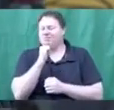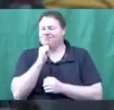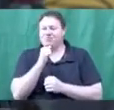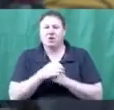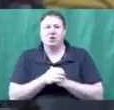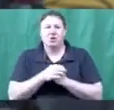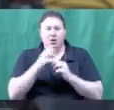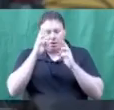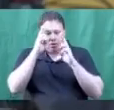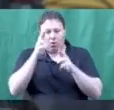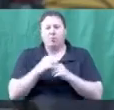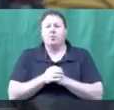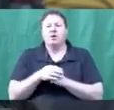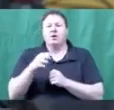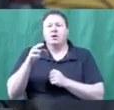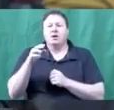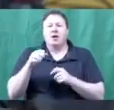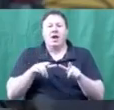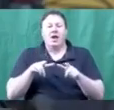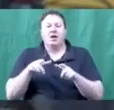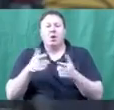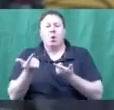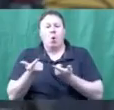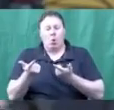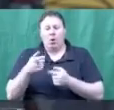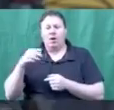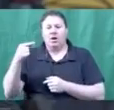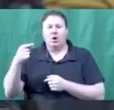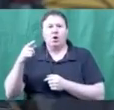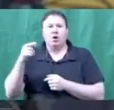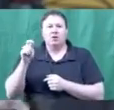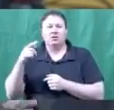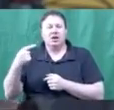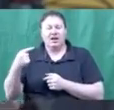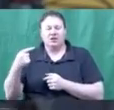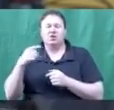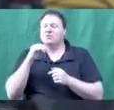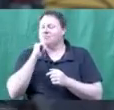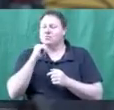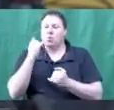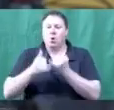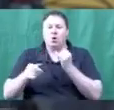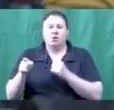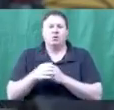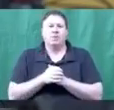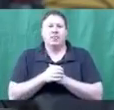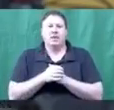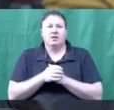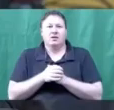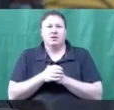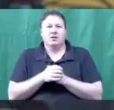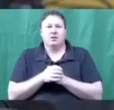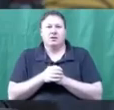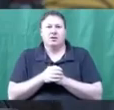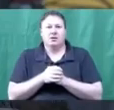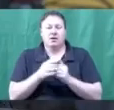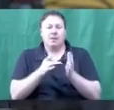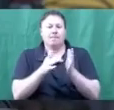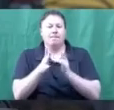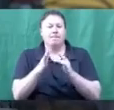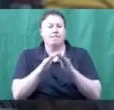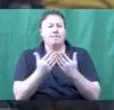that Advocate Gcaleka will prove us wrong. Whilst we are speaking about the biblical David, I want to thank the Speaker for opening the session